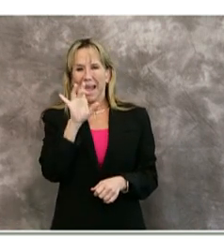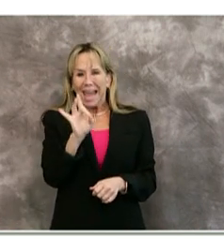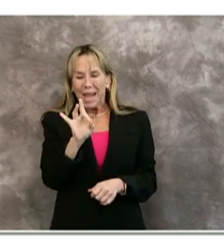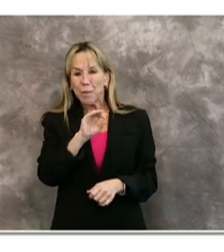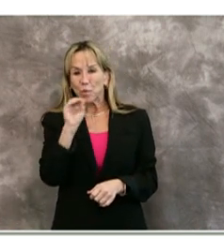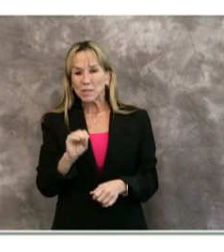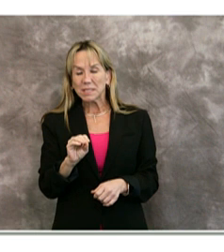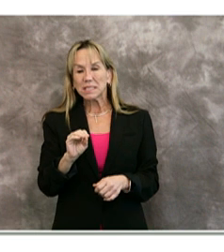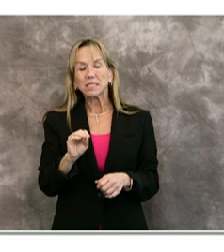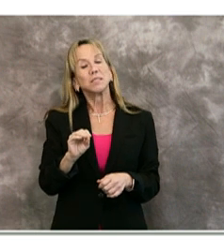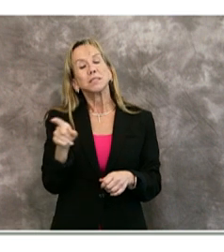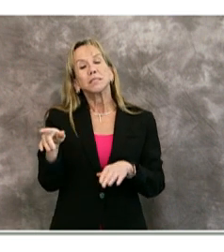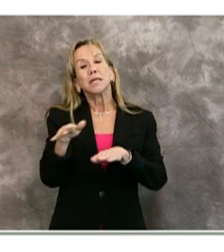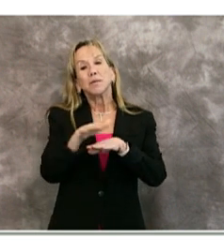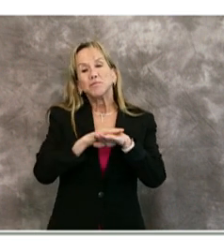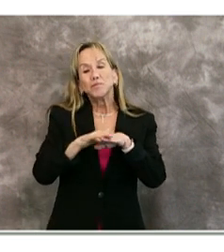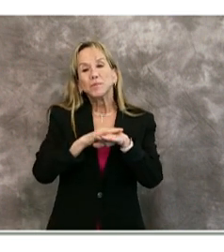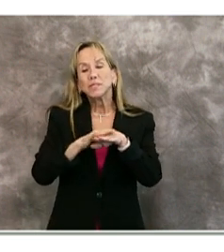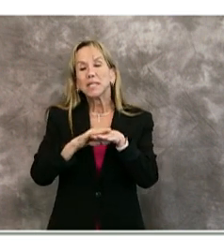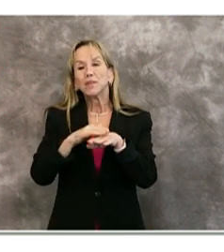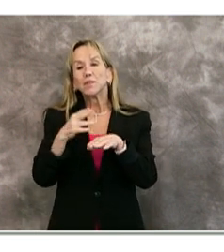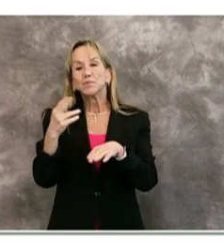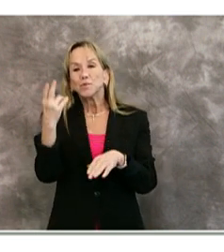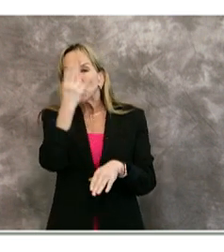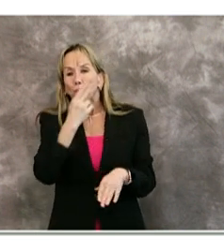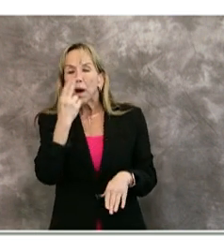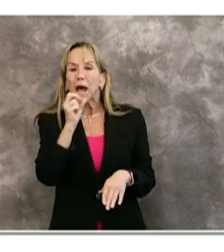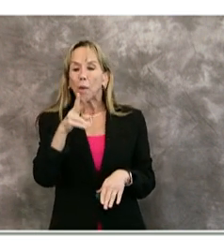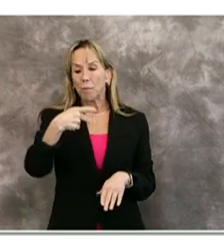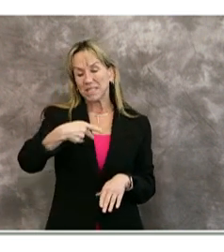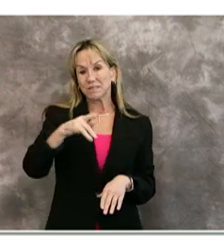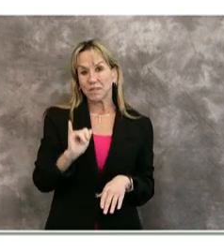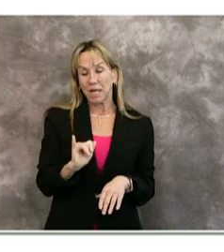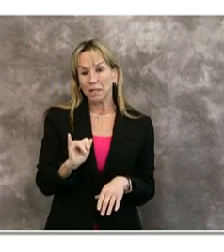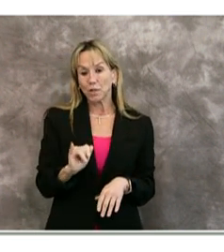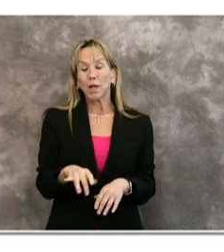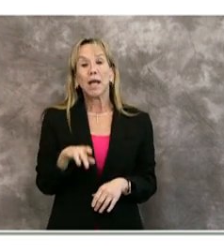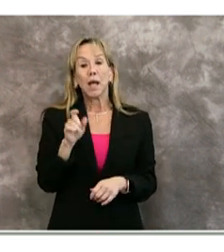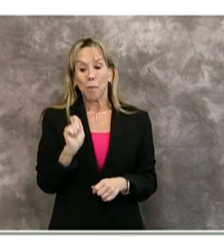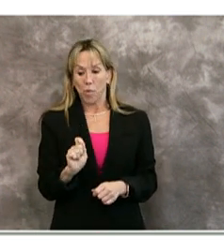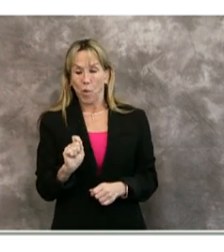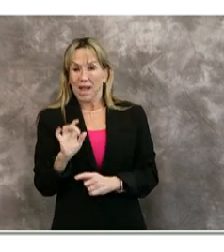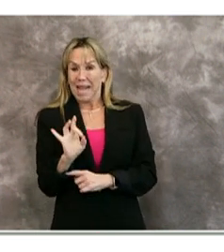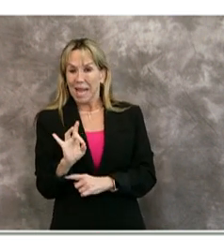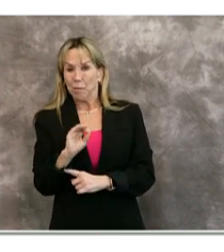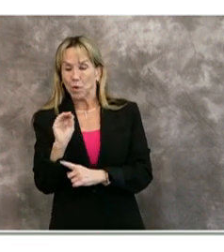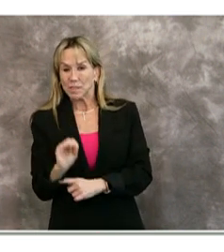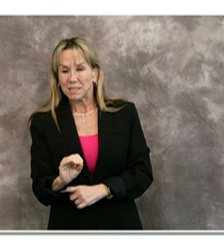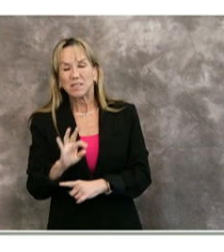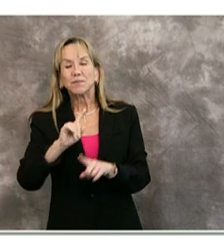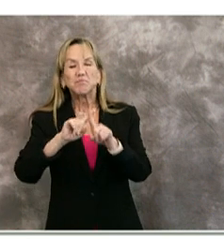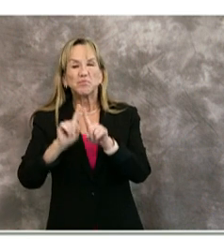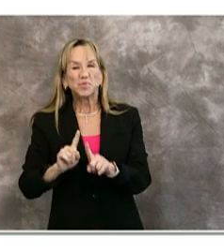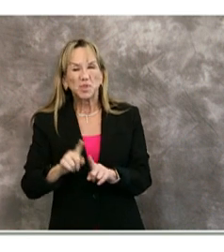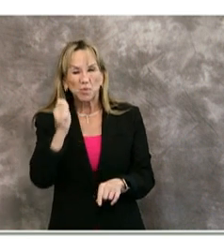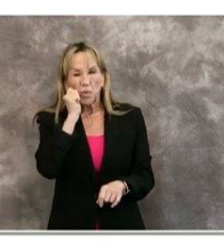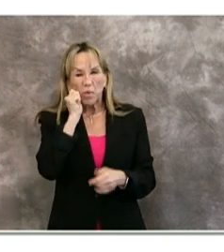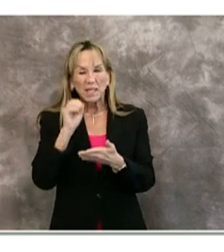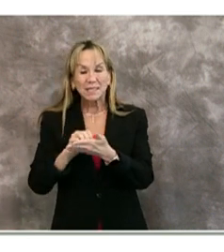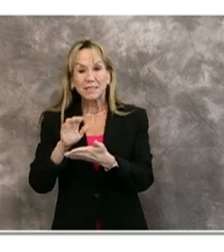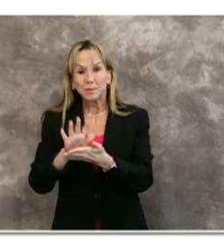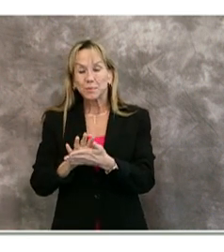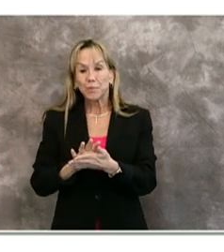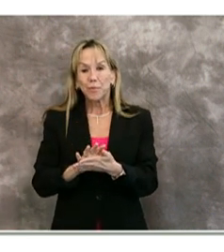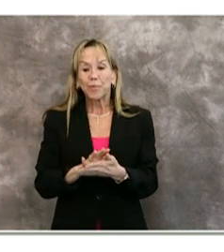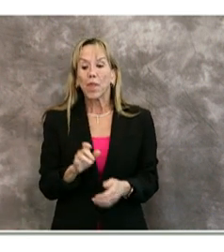0.8% Native Hawaiian or Pacific Islanders, 0.8% individuals of multiple races,